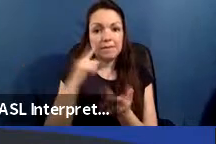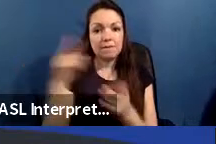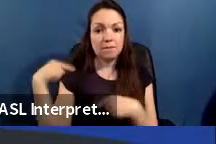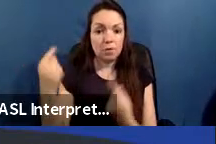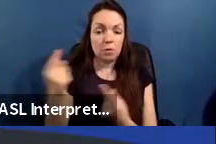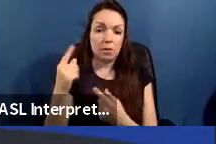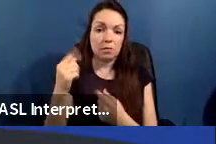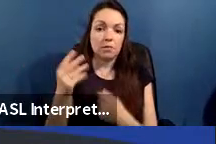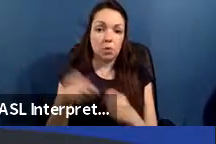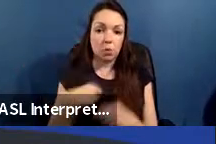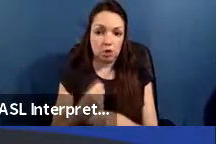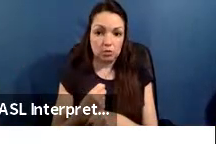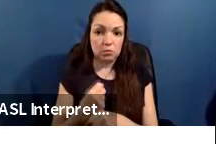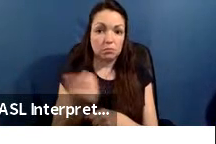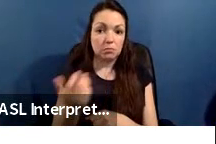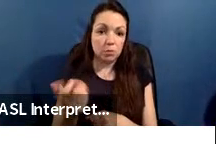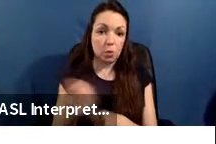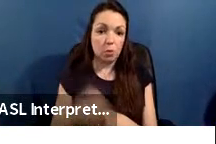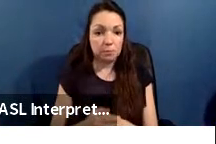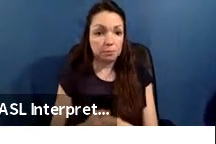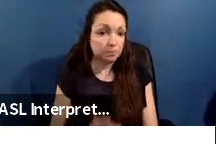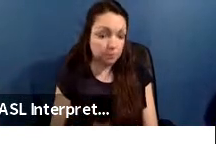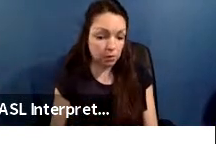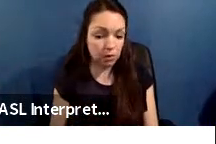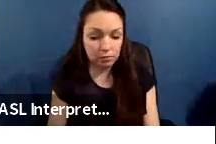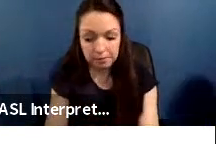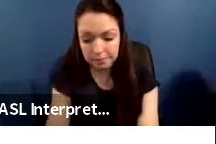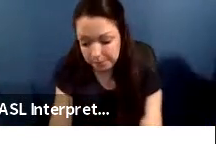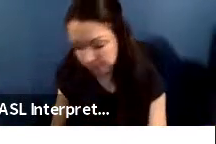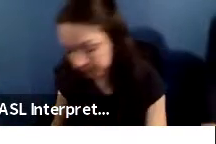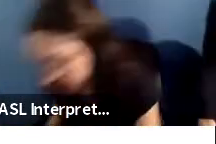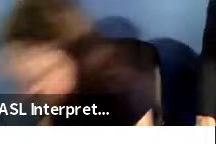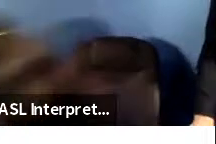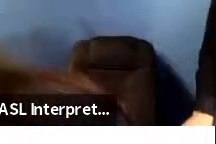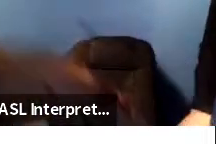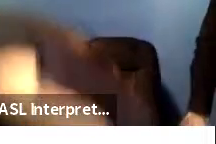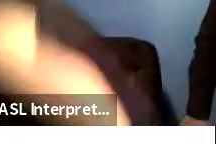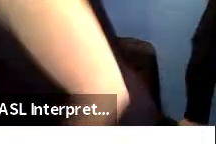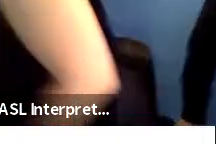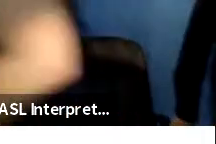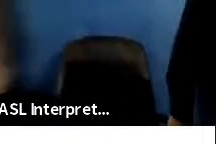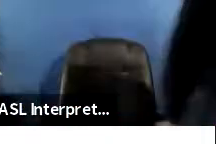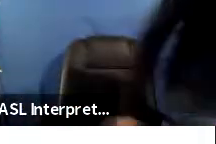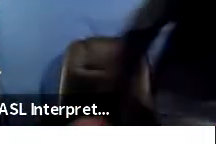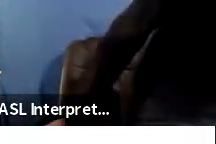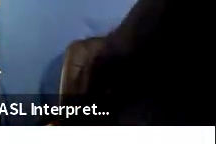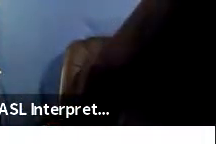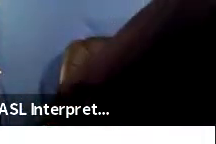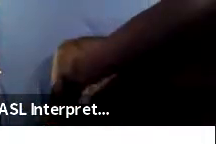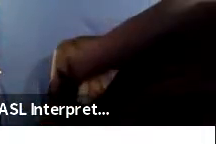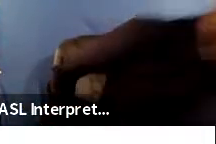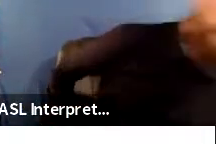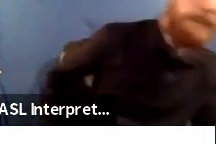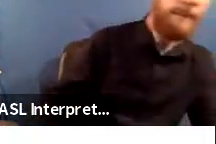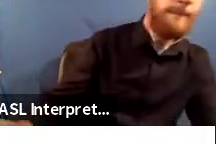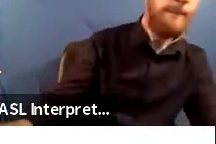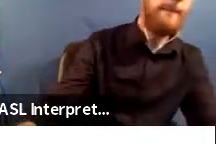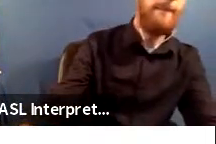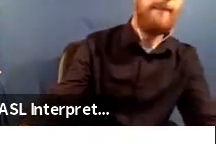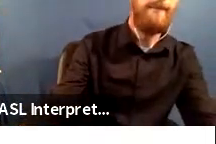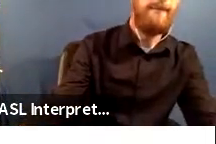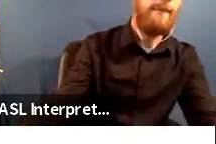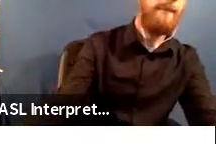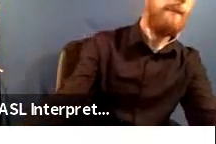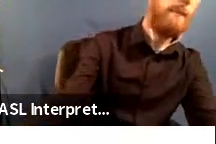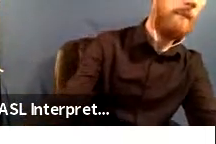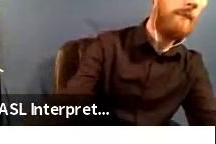20 years. So if we go to the next slide, thank you. So just to highlight here how your feedback is already leading to change